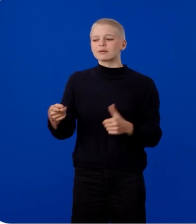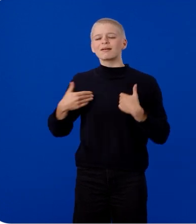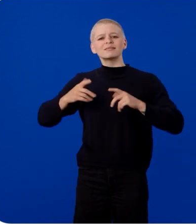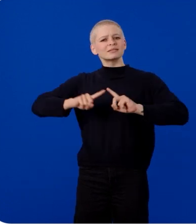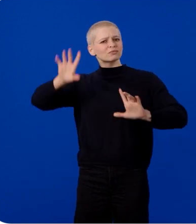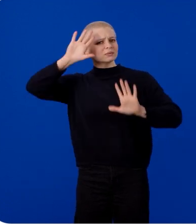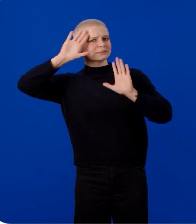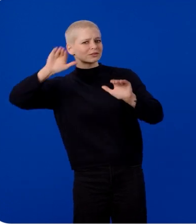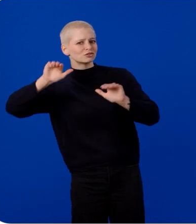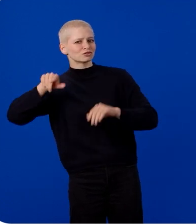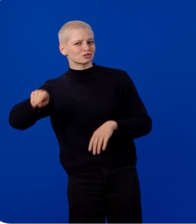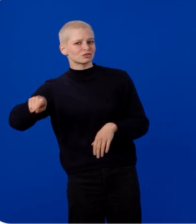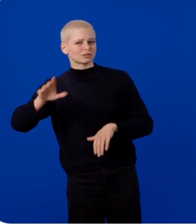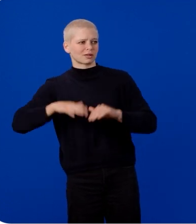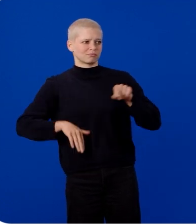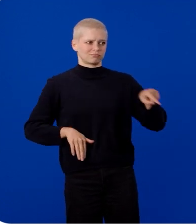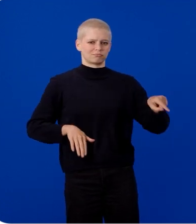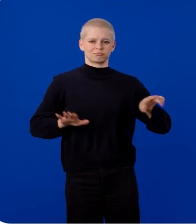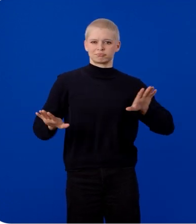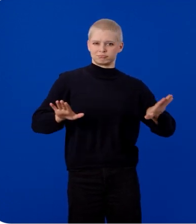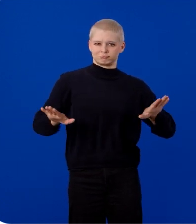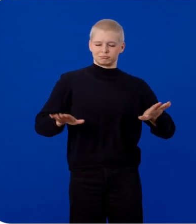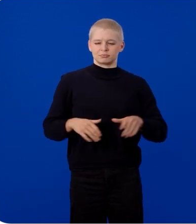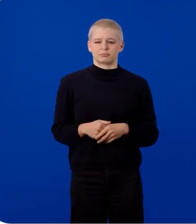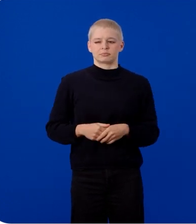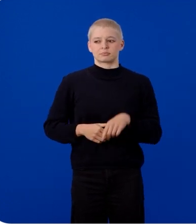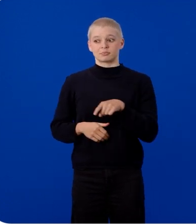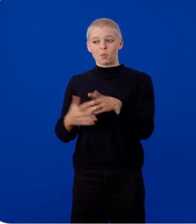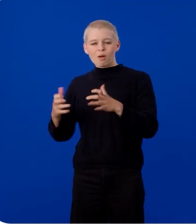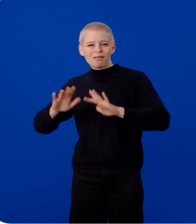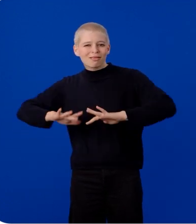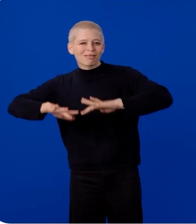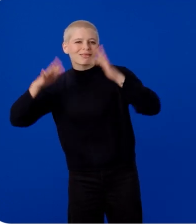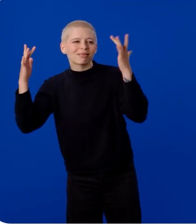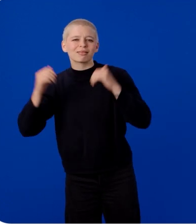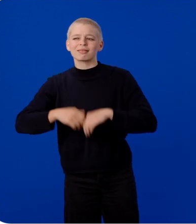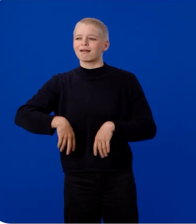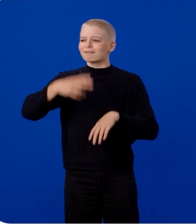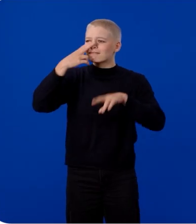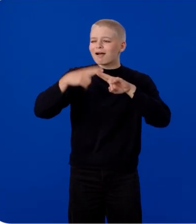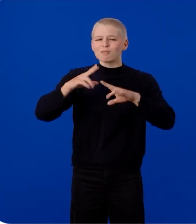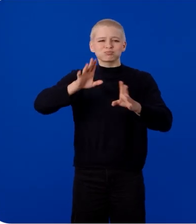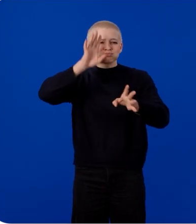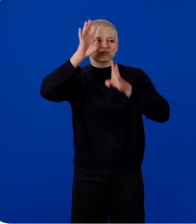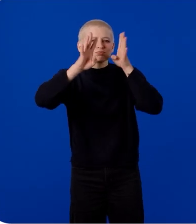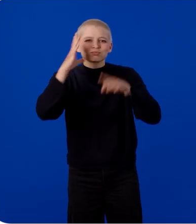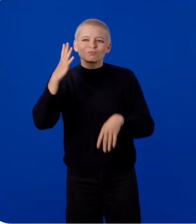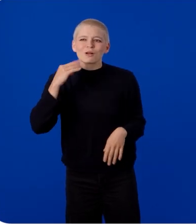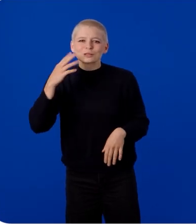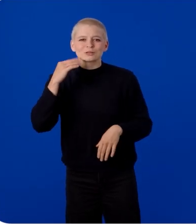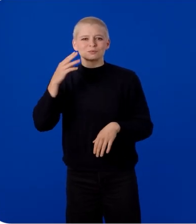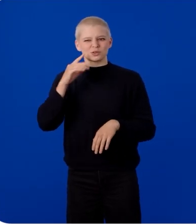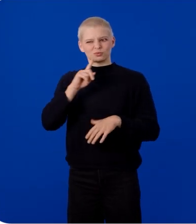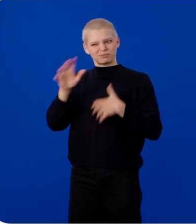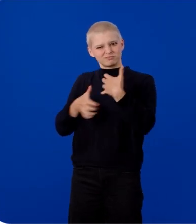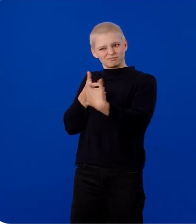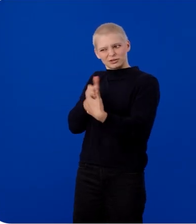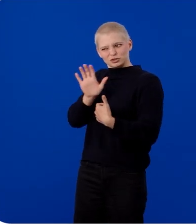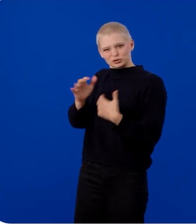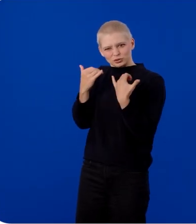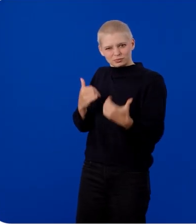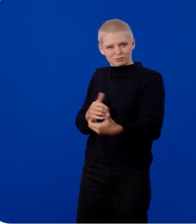of expectations. They're looking for lightweight, fun, creative experiences that reflect how they already interact on